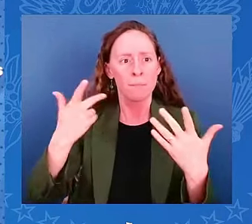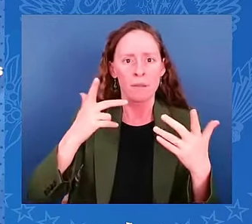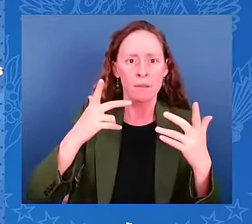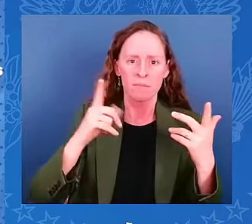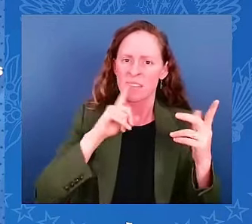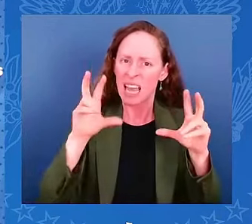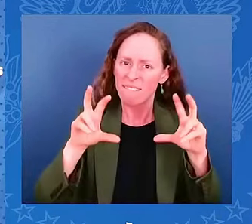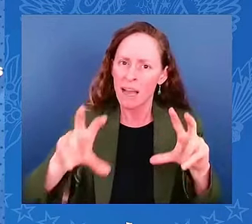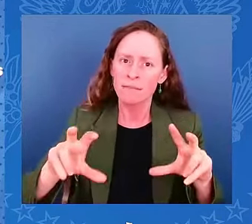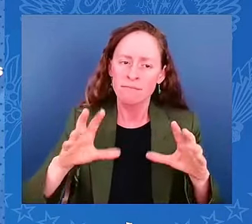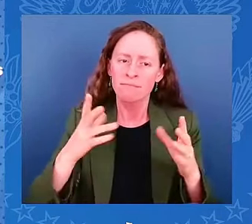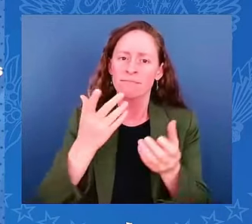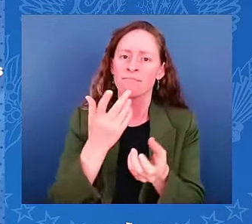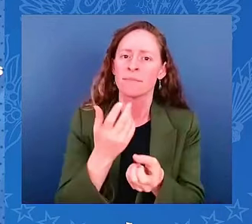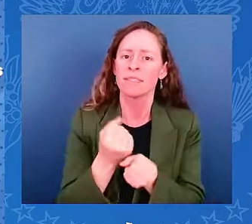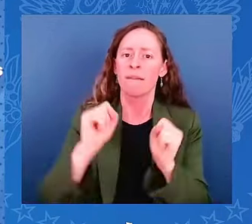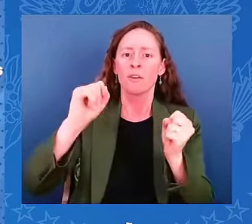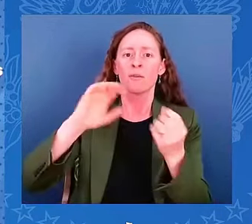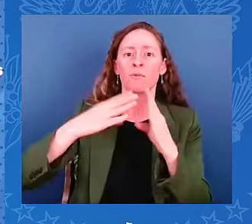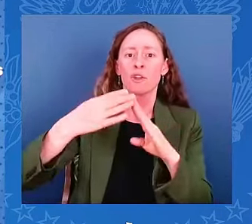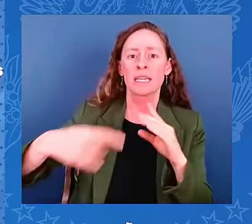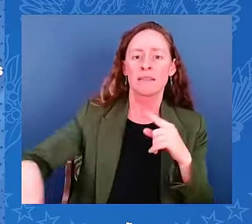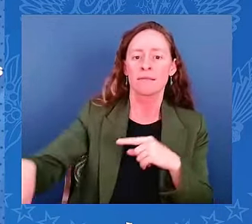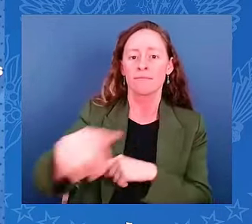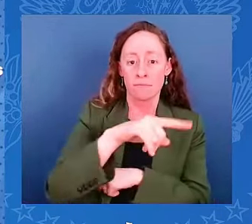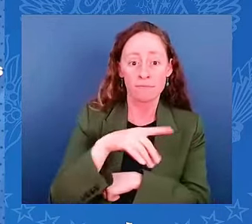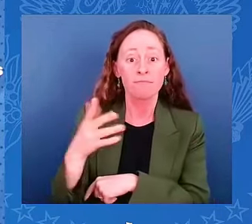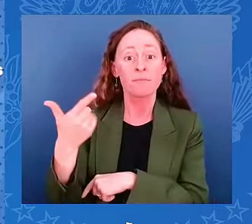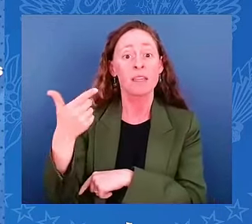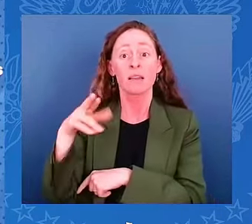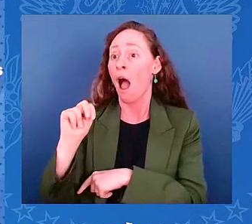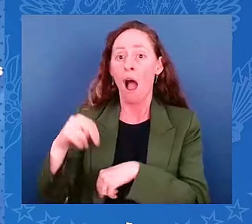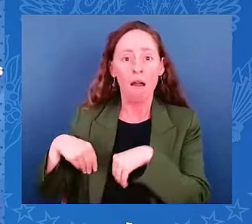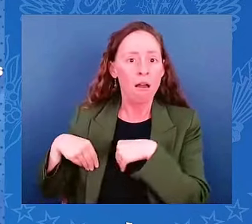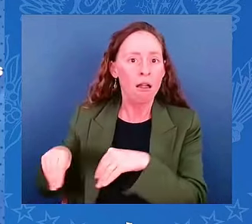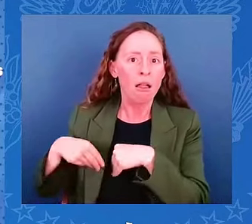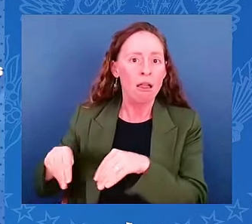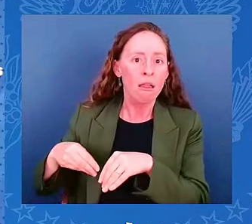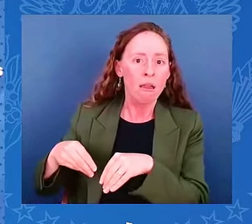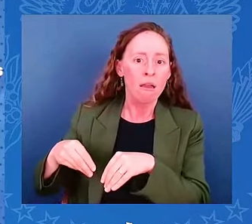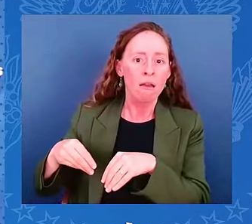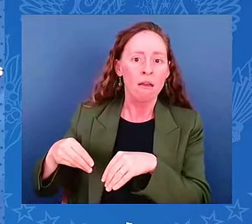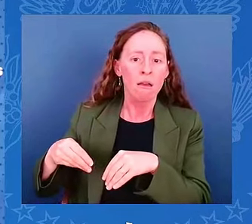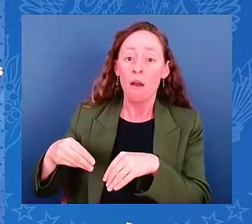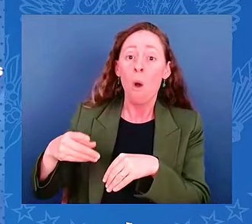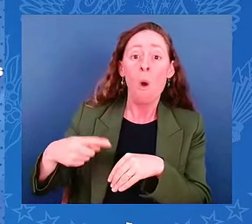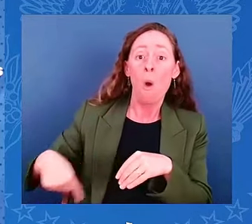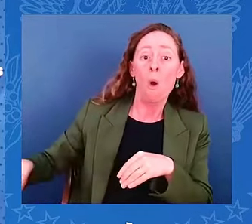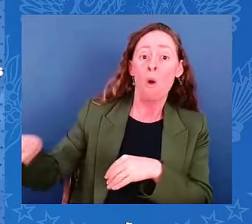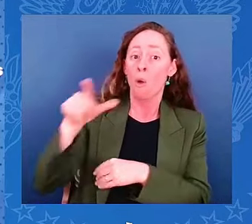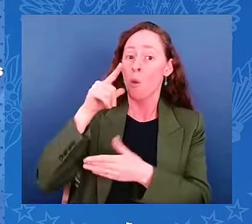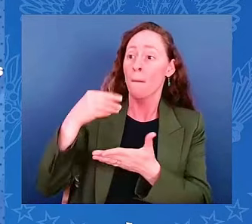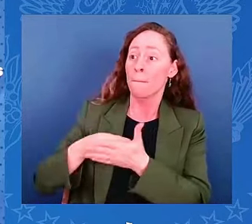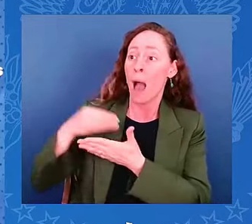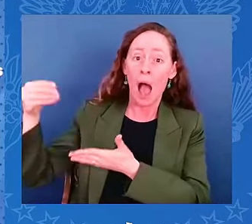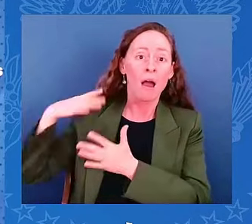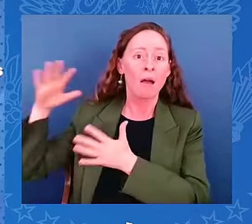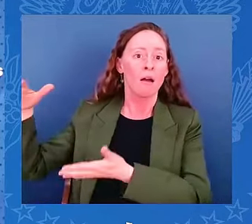first time, giving prosecutors the legal tools to charge traffickers and hold them accountable for the more severe penalties that are